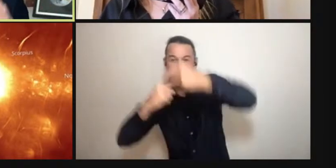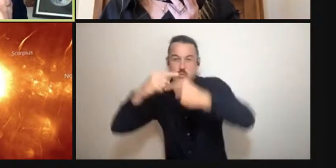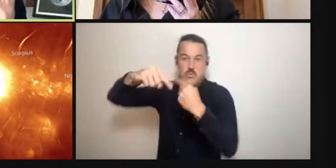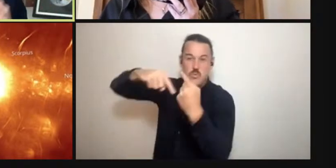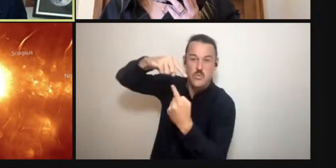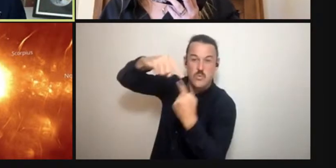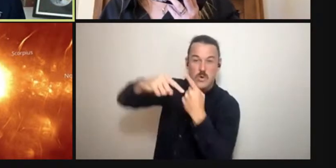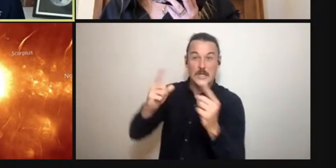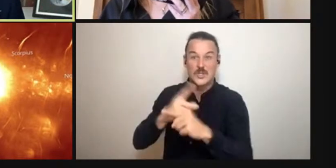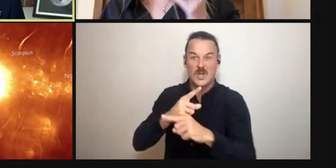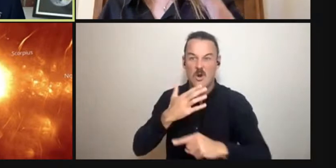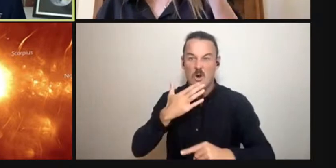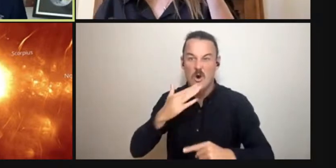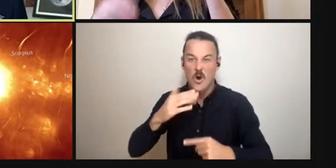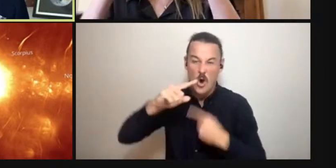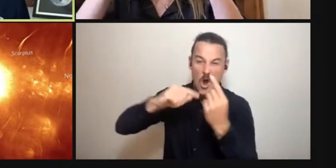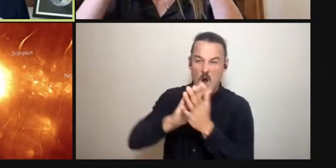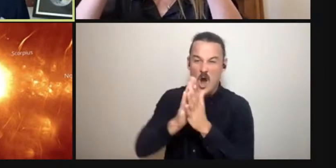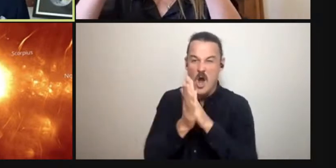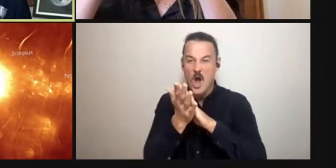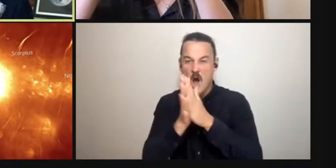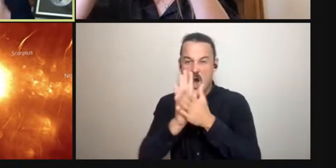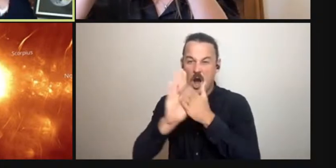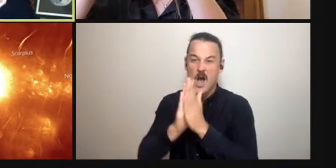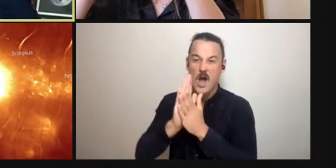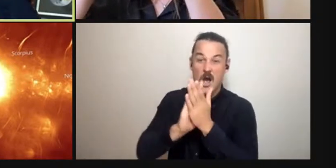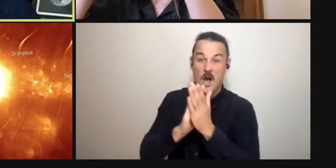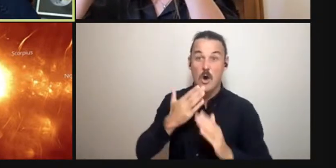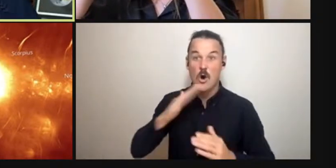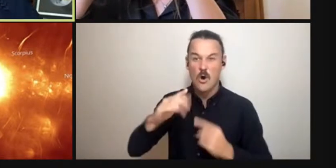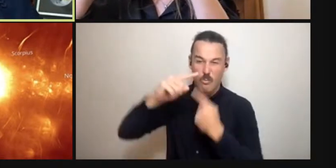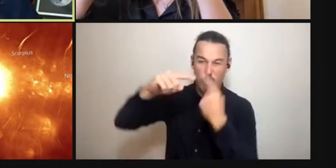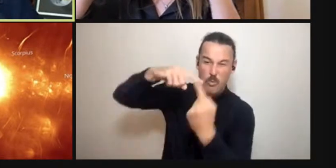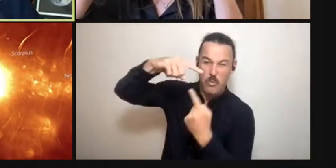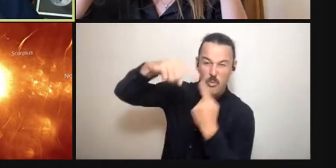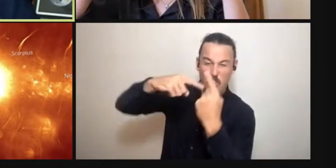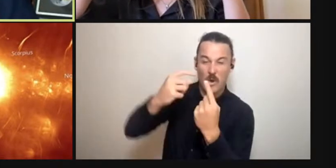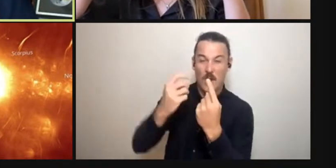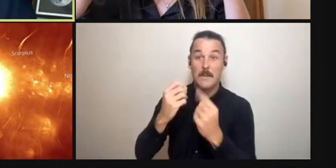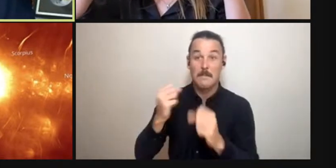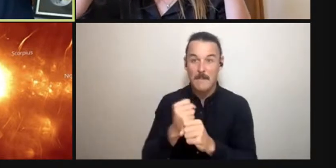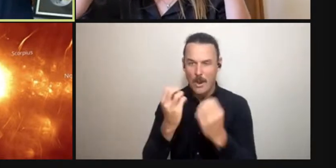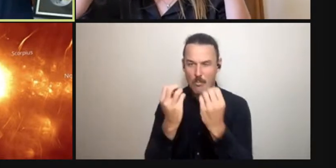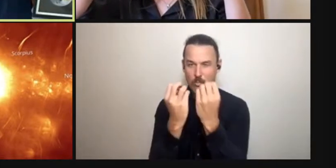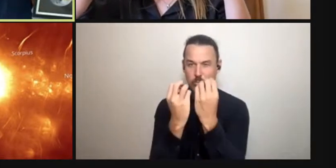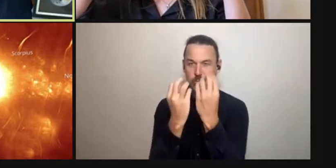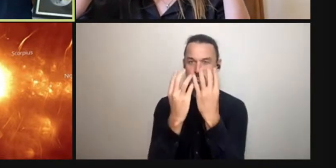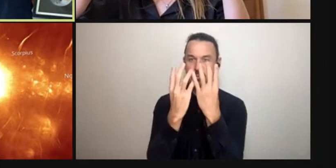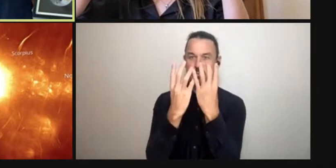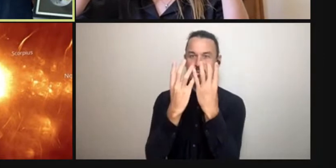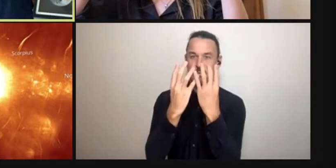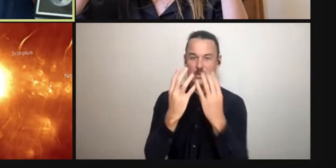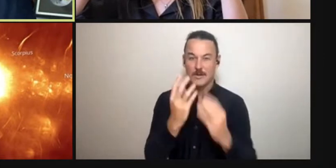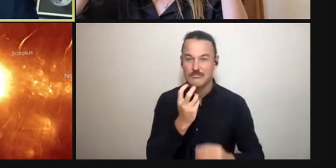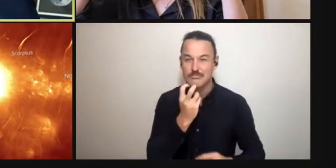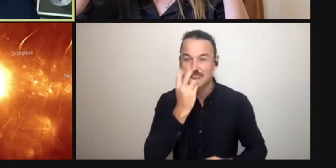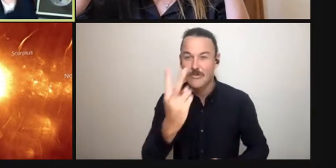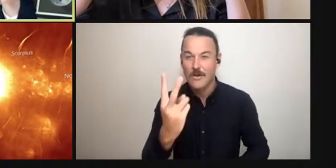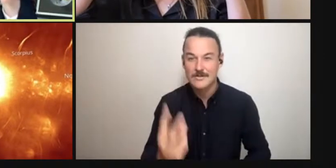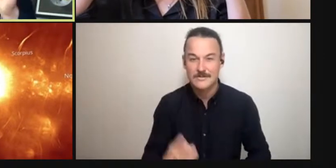that we are seeing glowing brightly there. So again, just to remind, and just all the